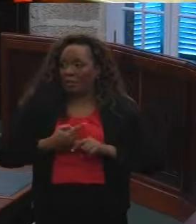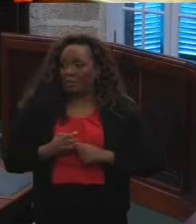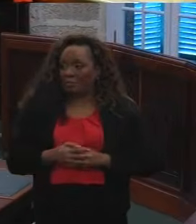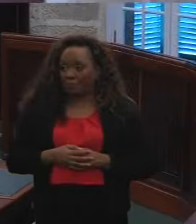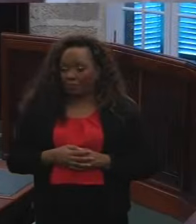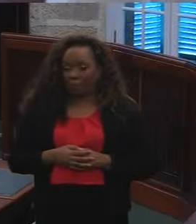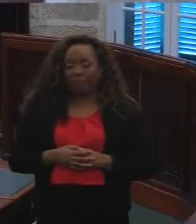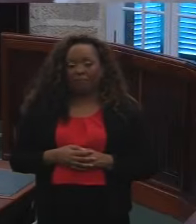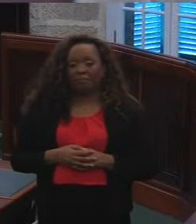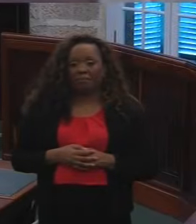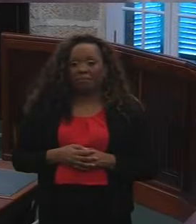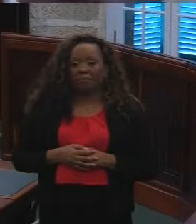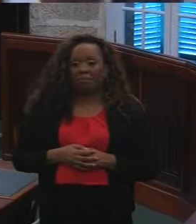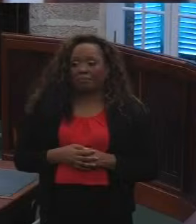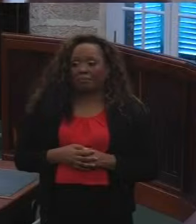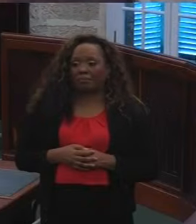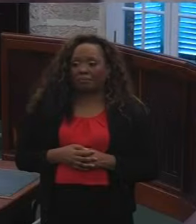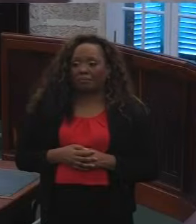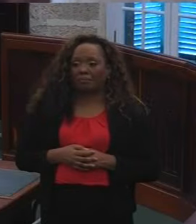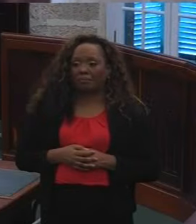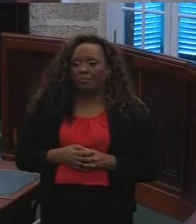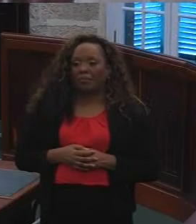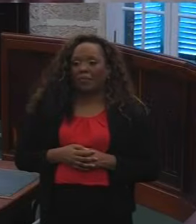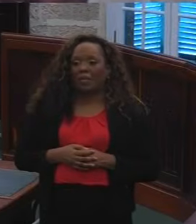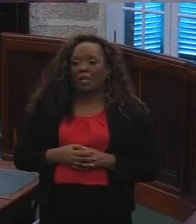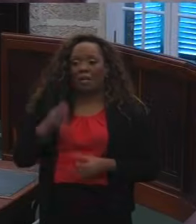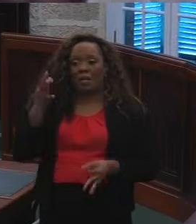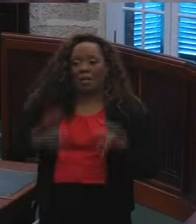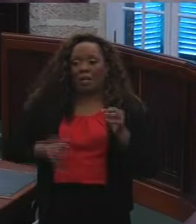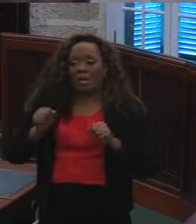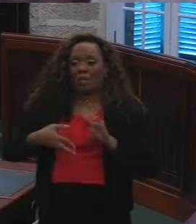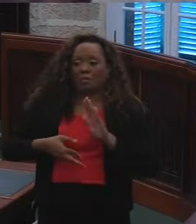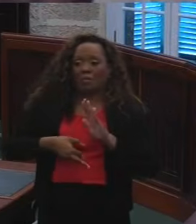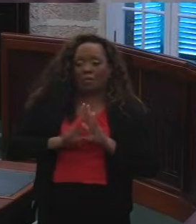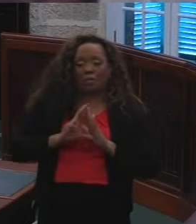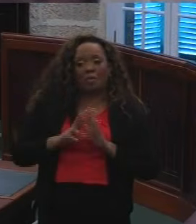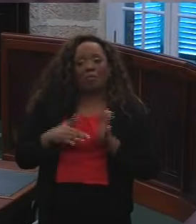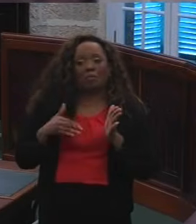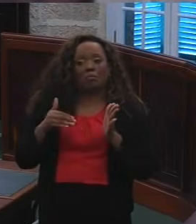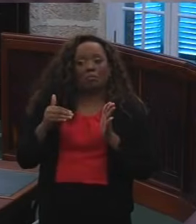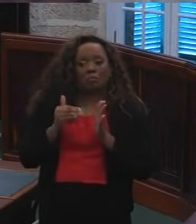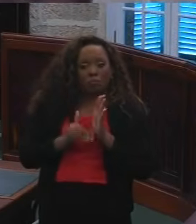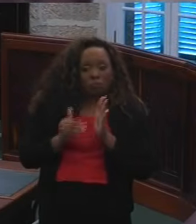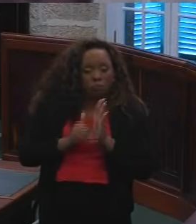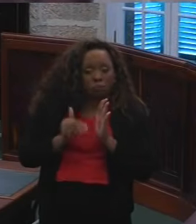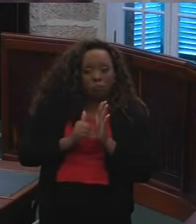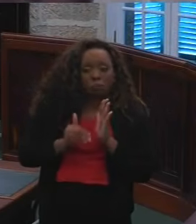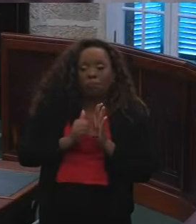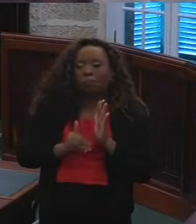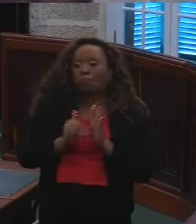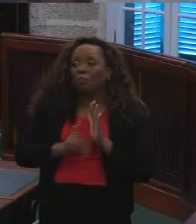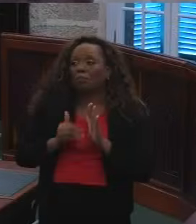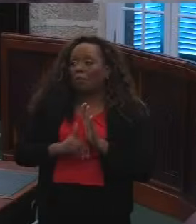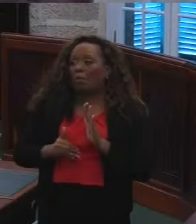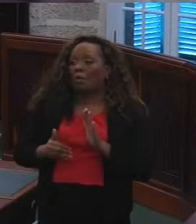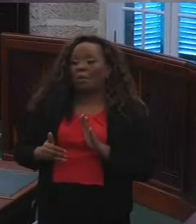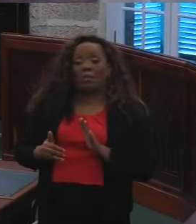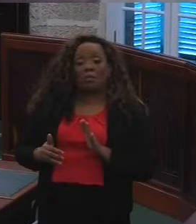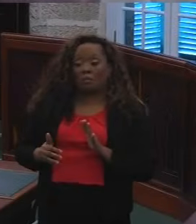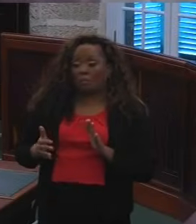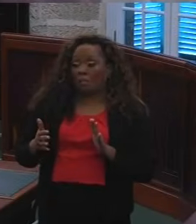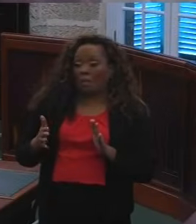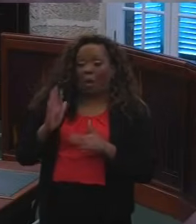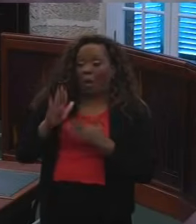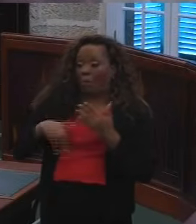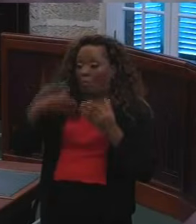period may be reviewed intermittently by the court based on the information being gathered on